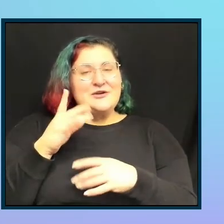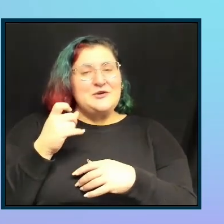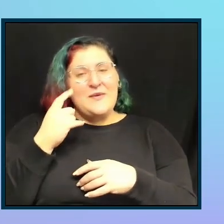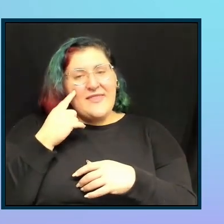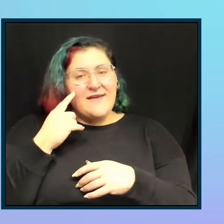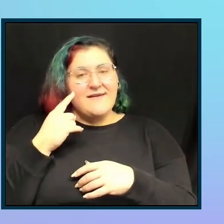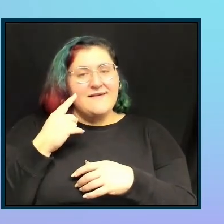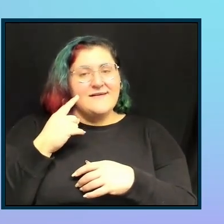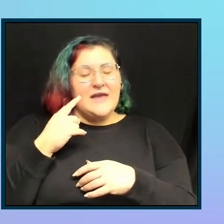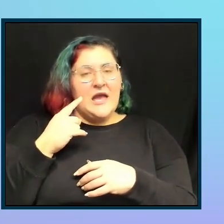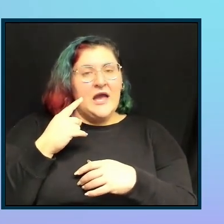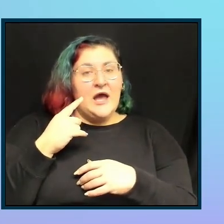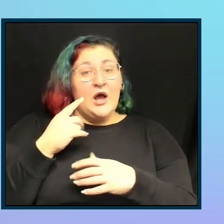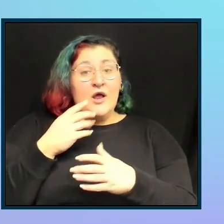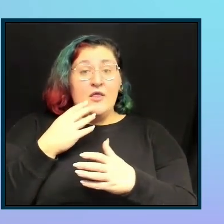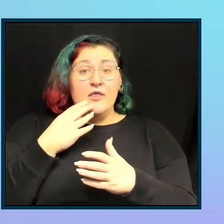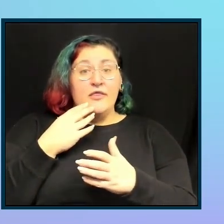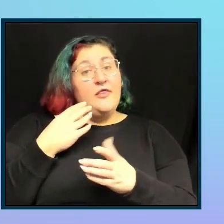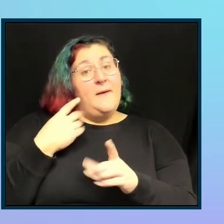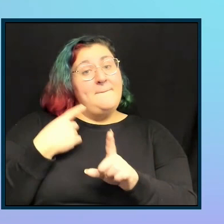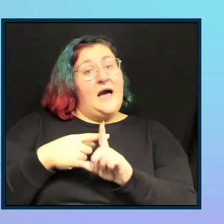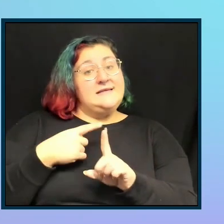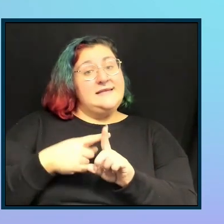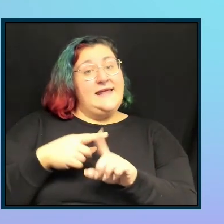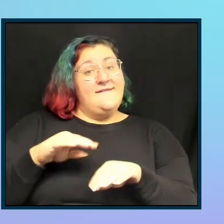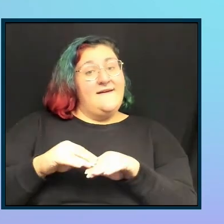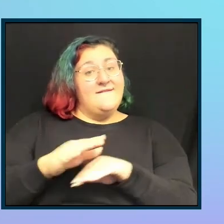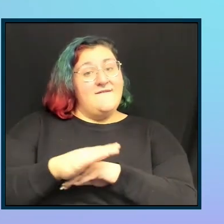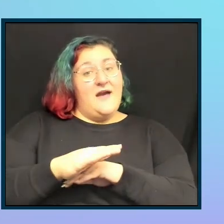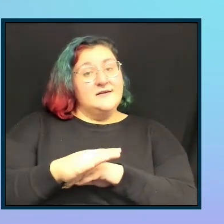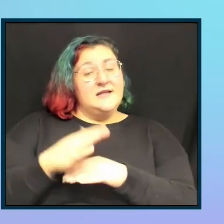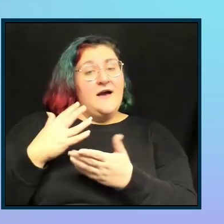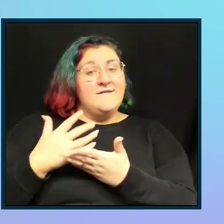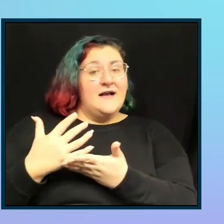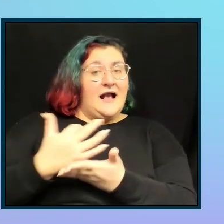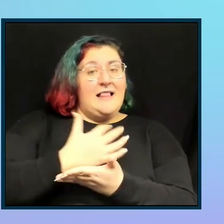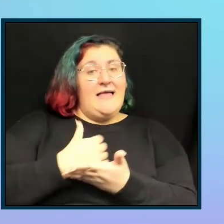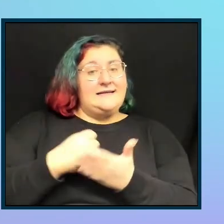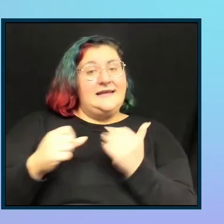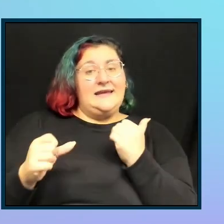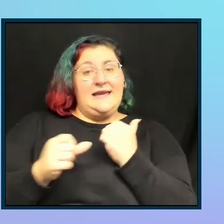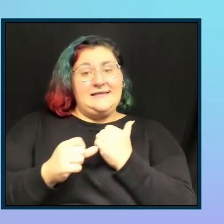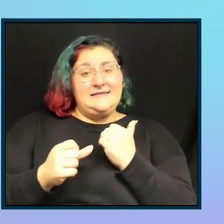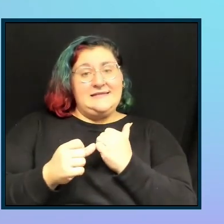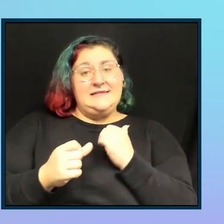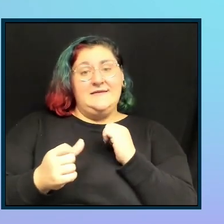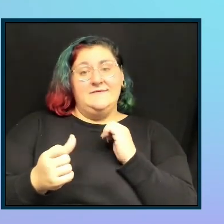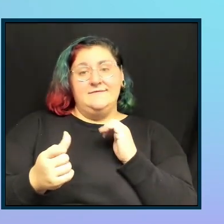of collecting assistive technology usage outweighs the risks, for example, to privacy?